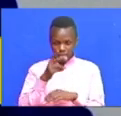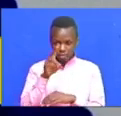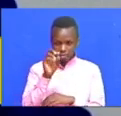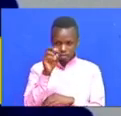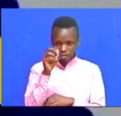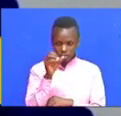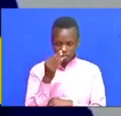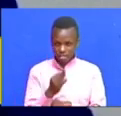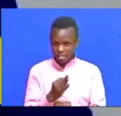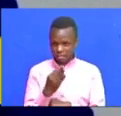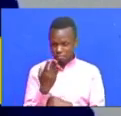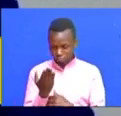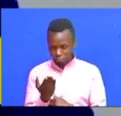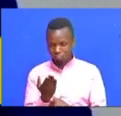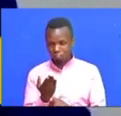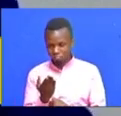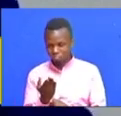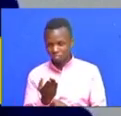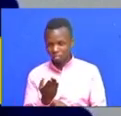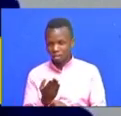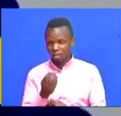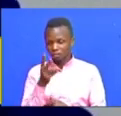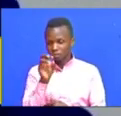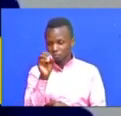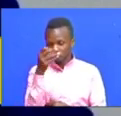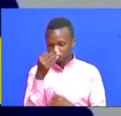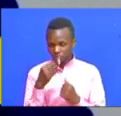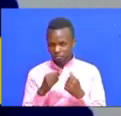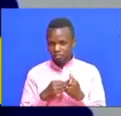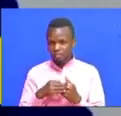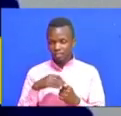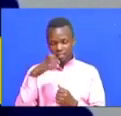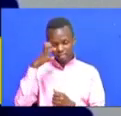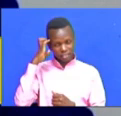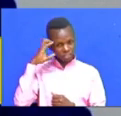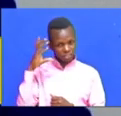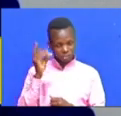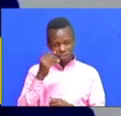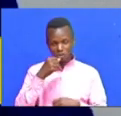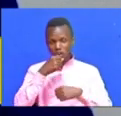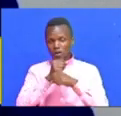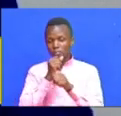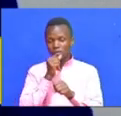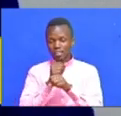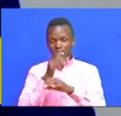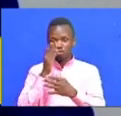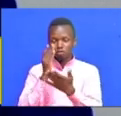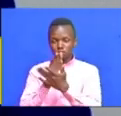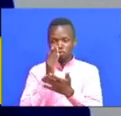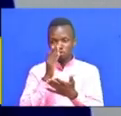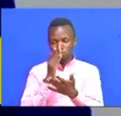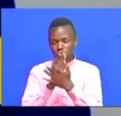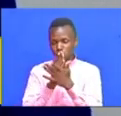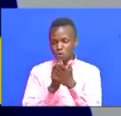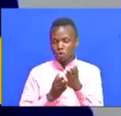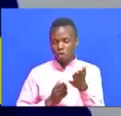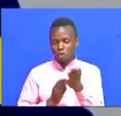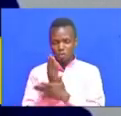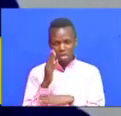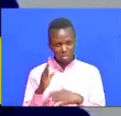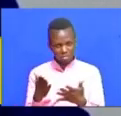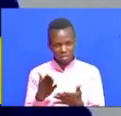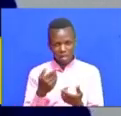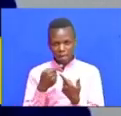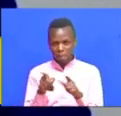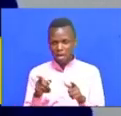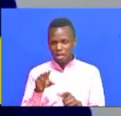secondary education, they were meant to really somehow give relief, but not really absolutely